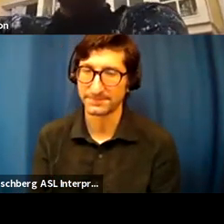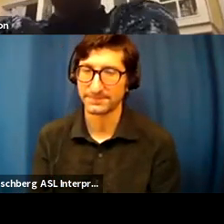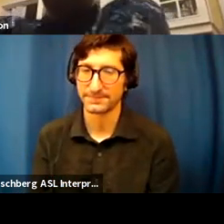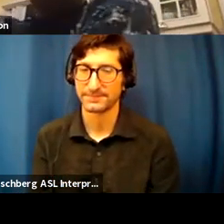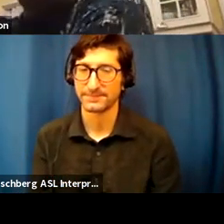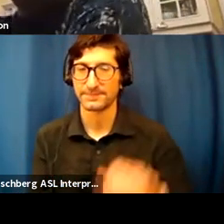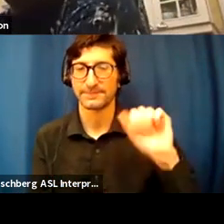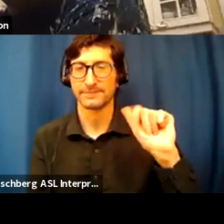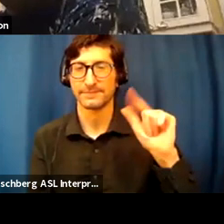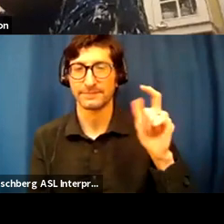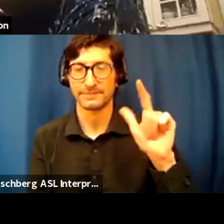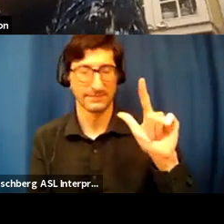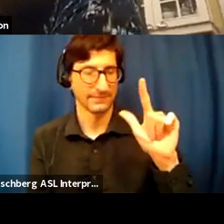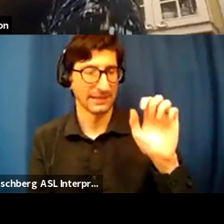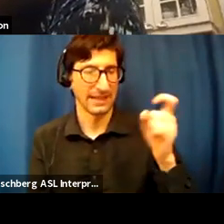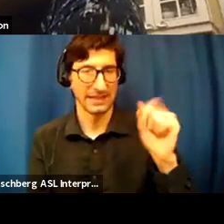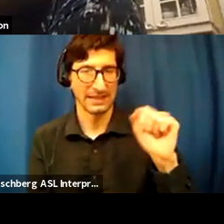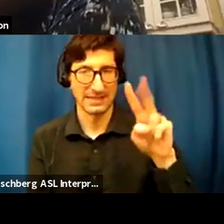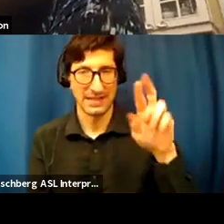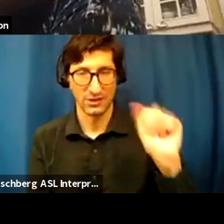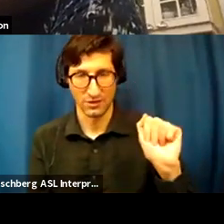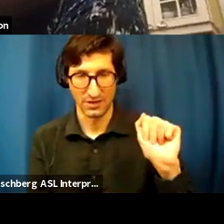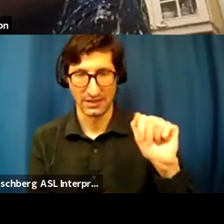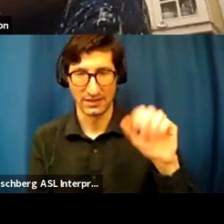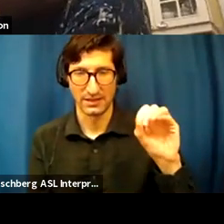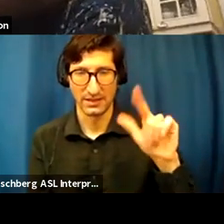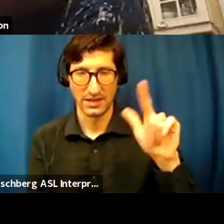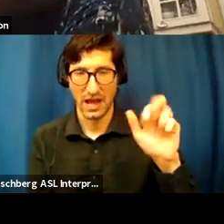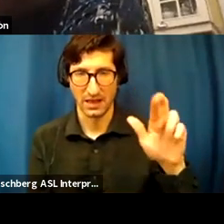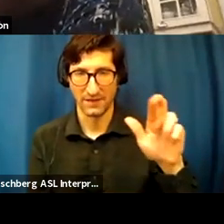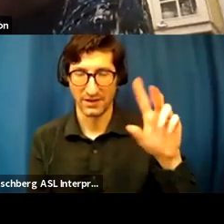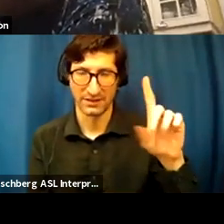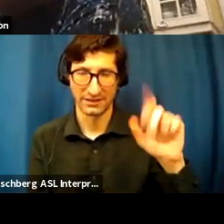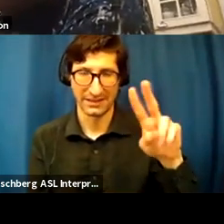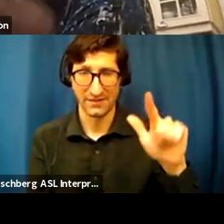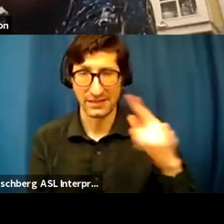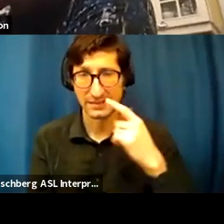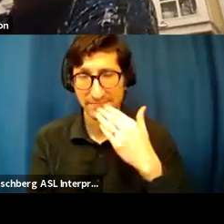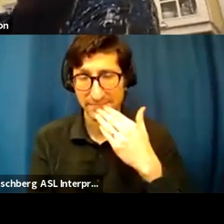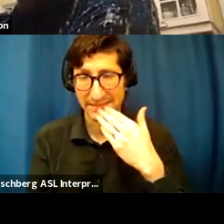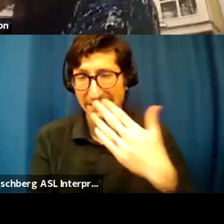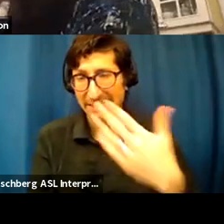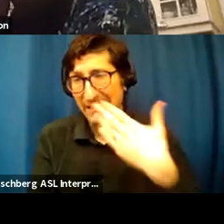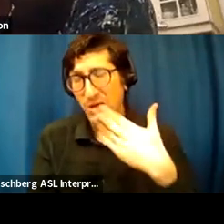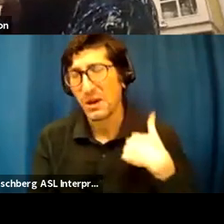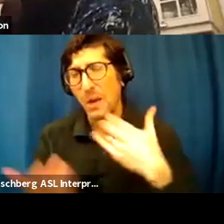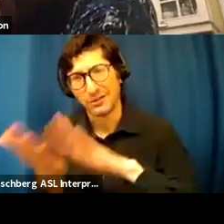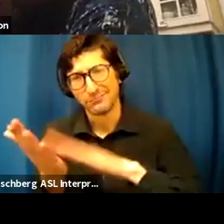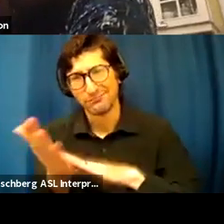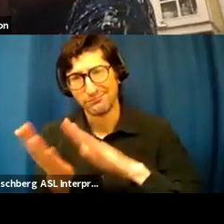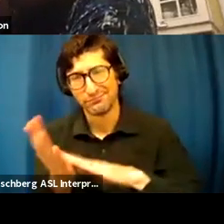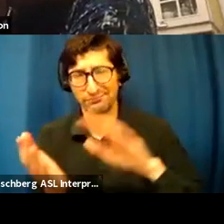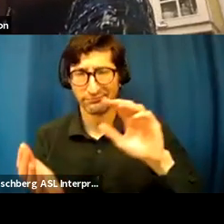Thank you, Ms. Robinson. I also wanna just commend BSAC. I'm always impressed by the committee